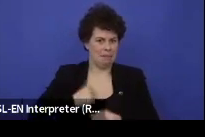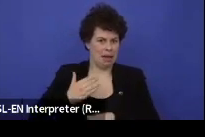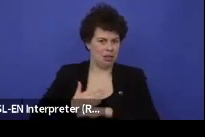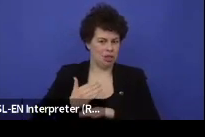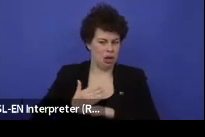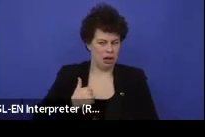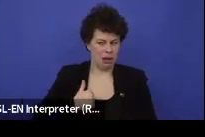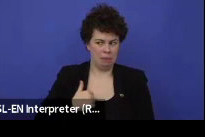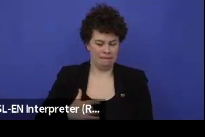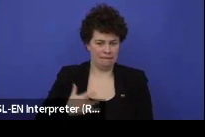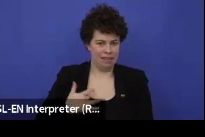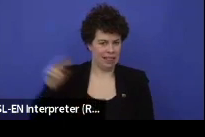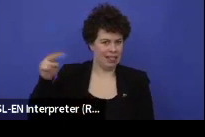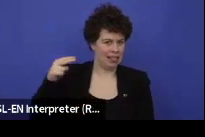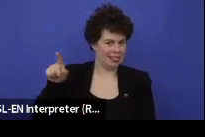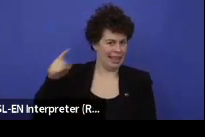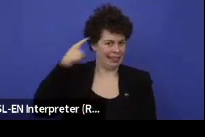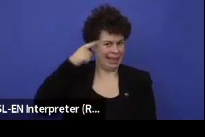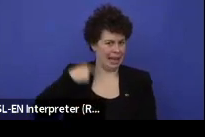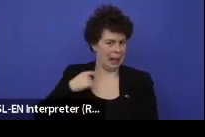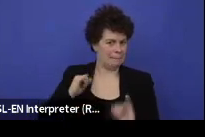not up to the job.